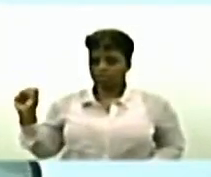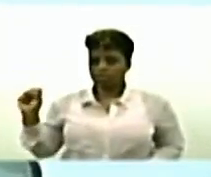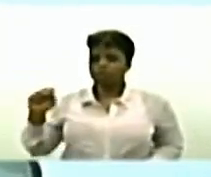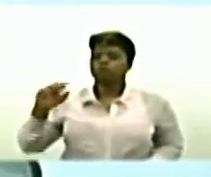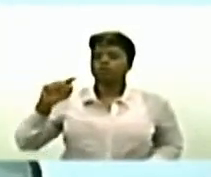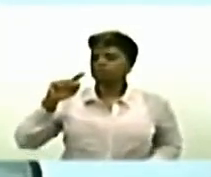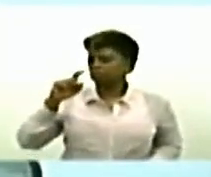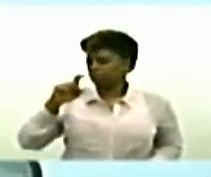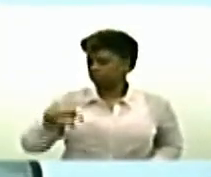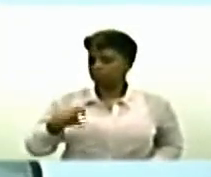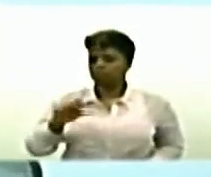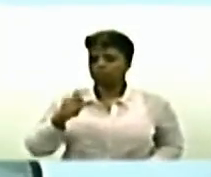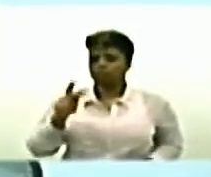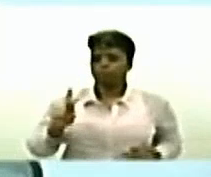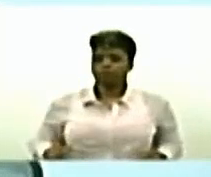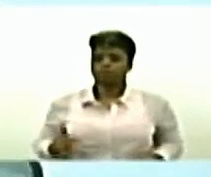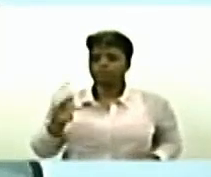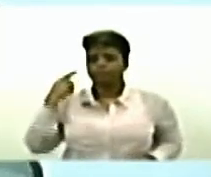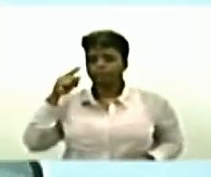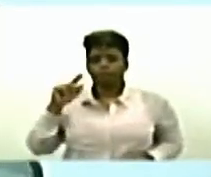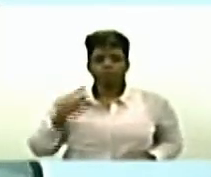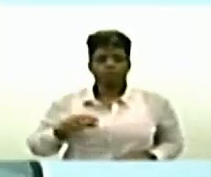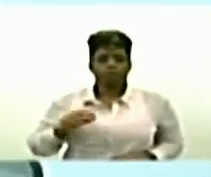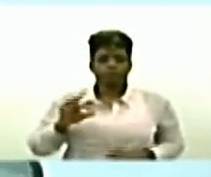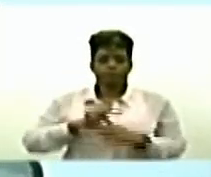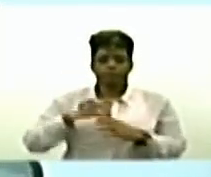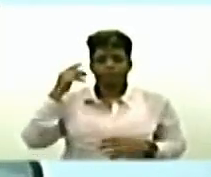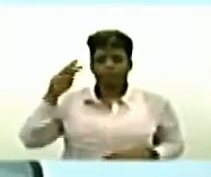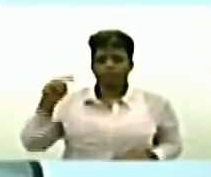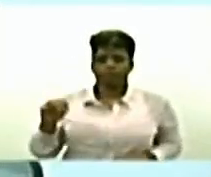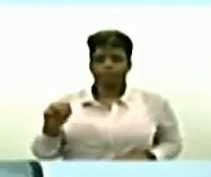seconder on this side.